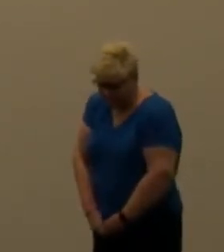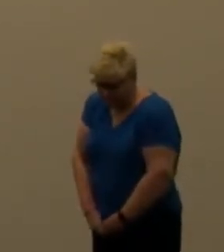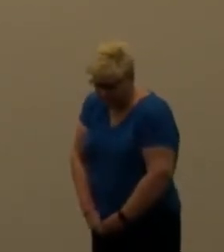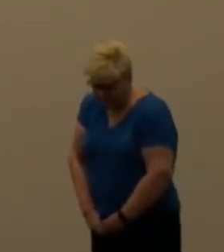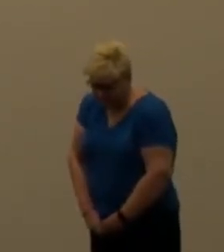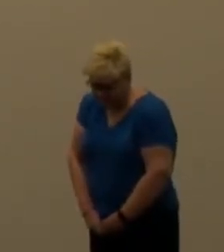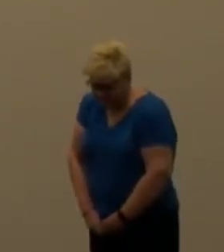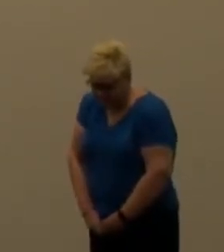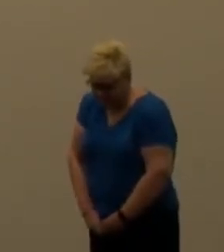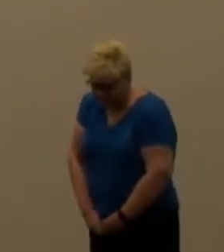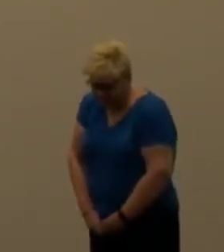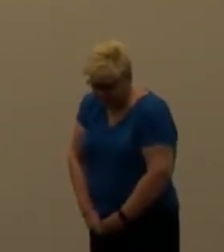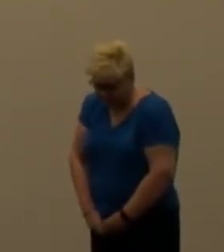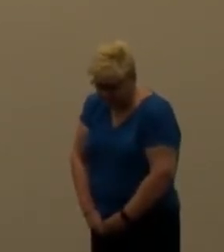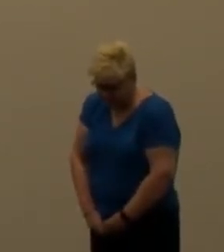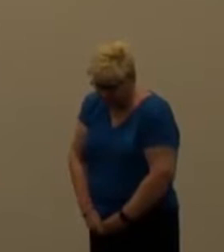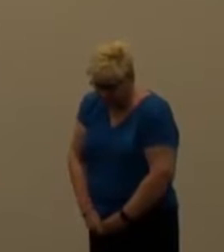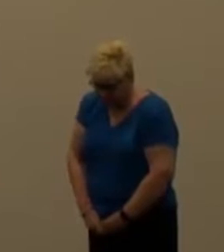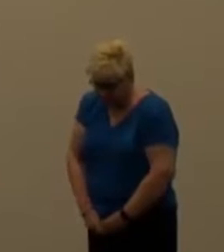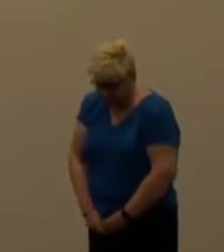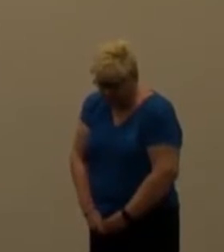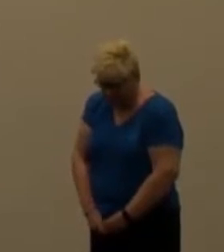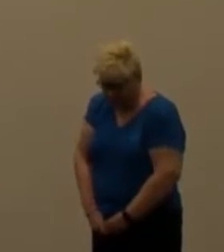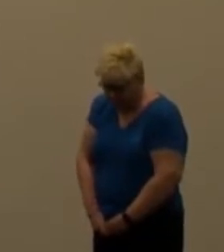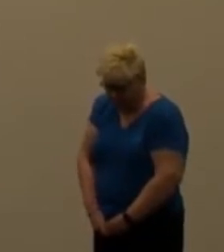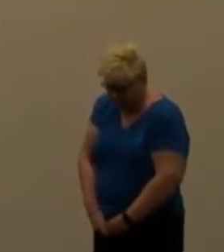ATEC, Tiski, and SquareUp.